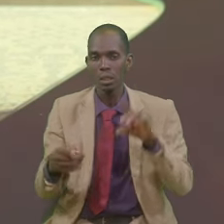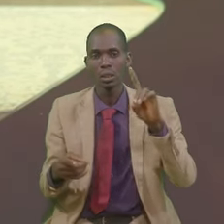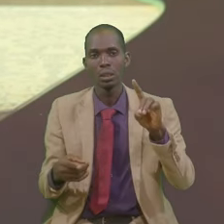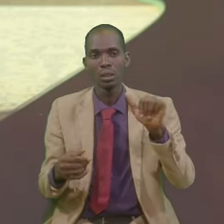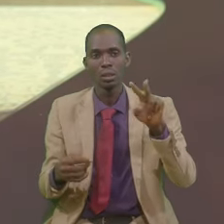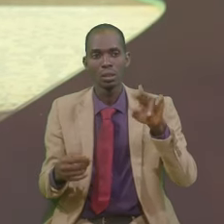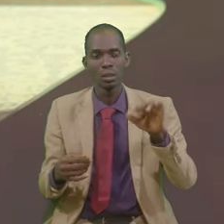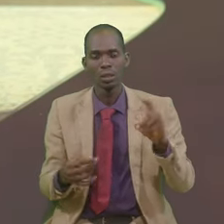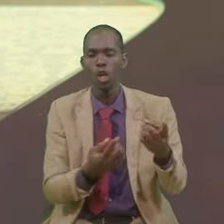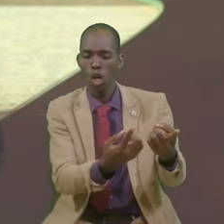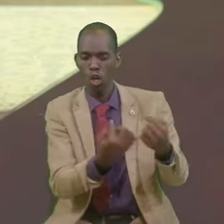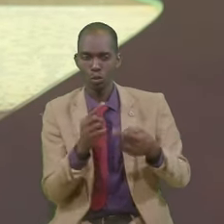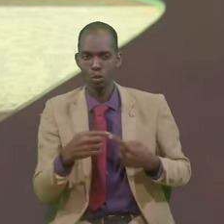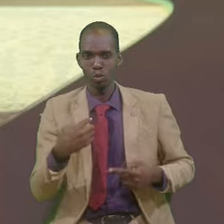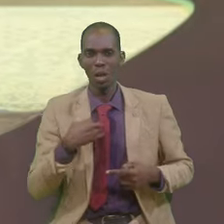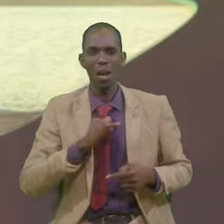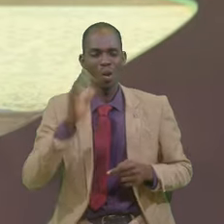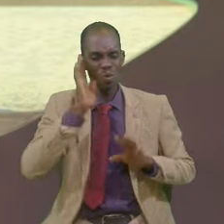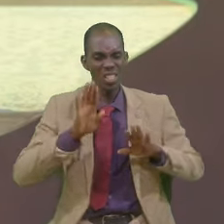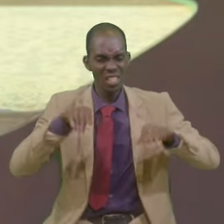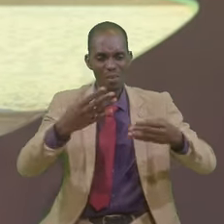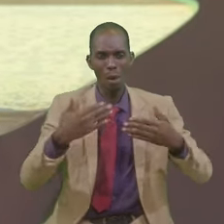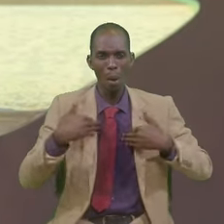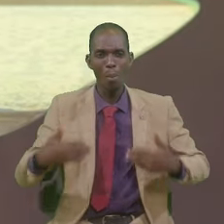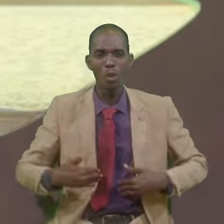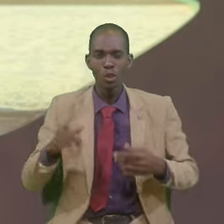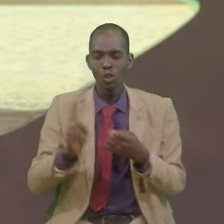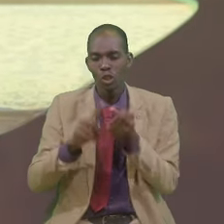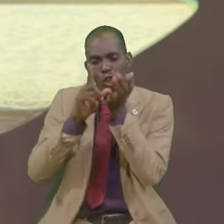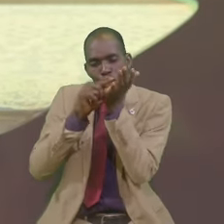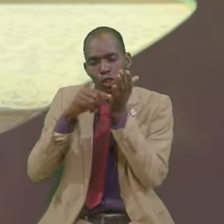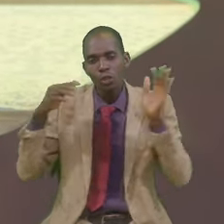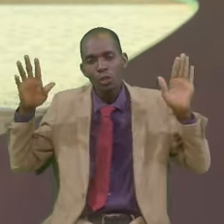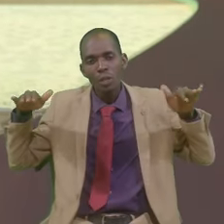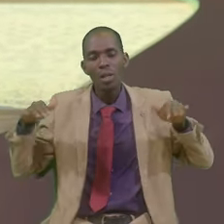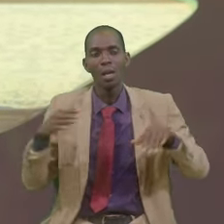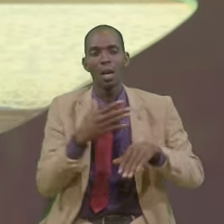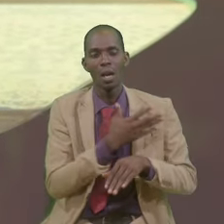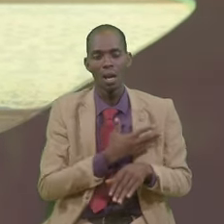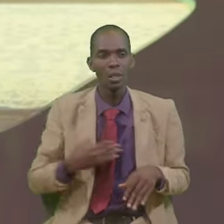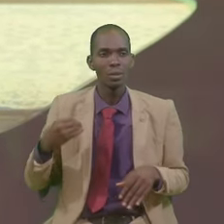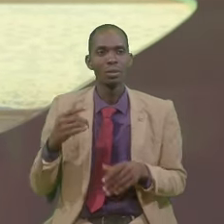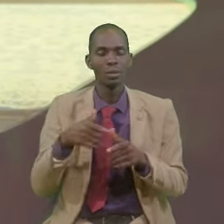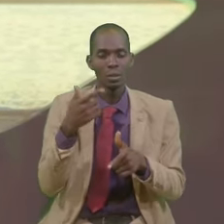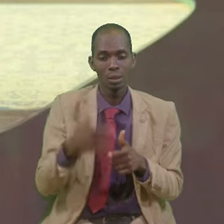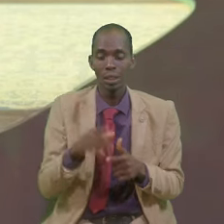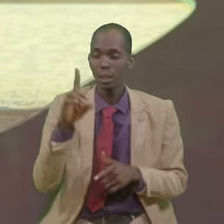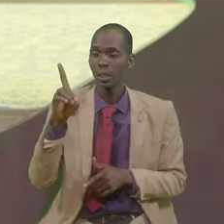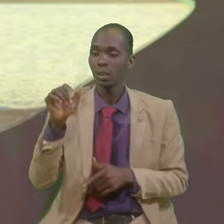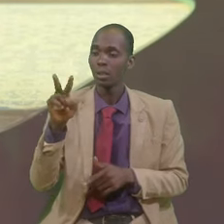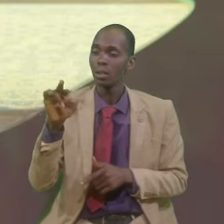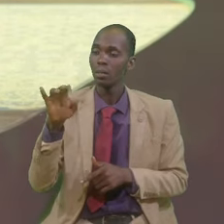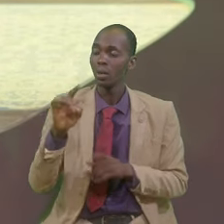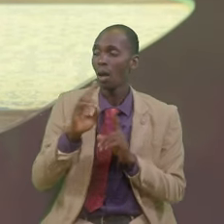the fowls of the air, and to the beasts of the field. Then said David to the